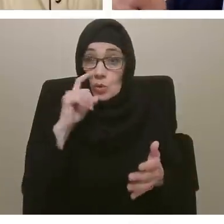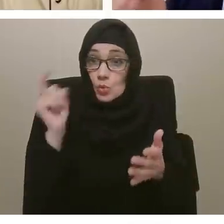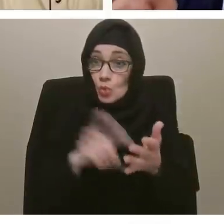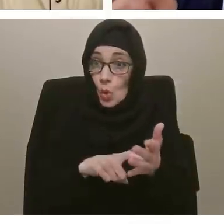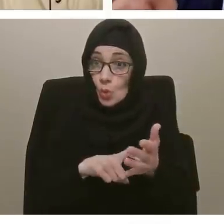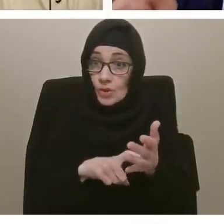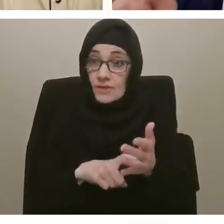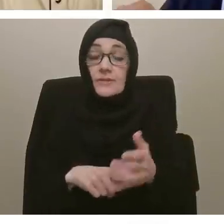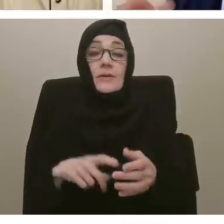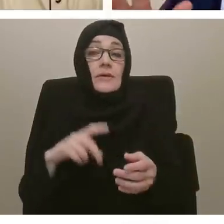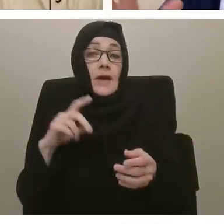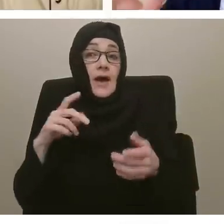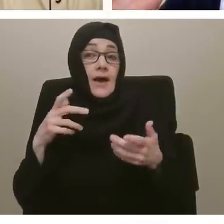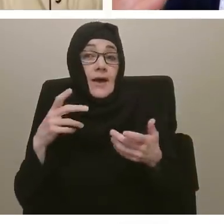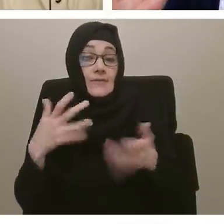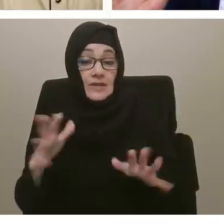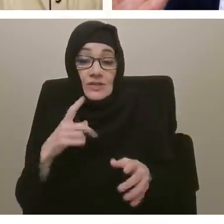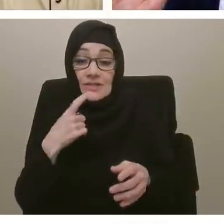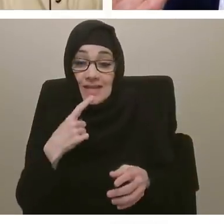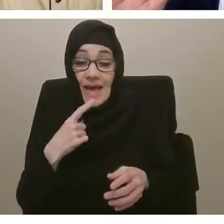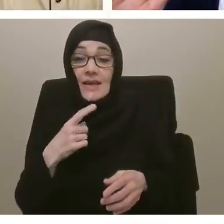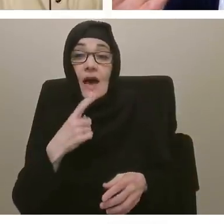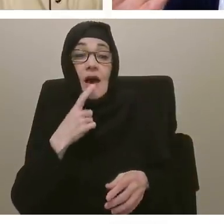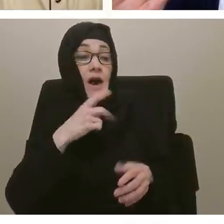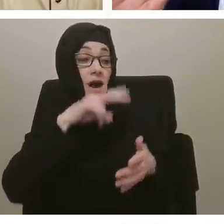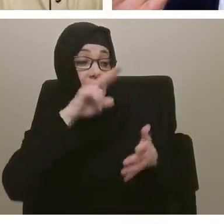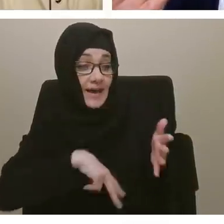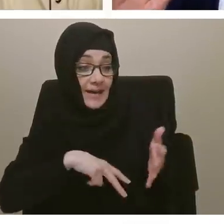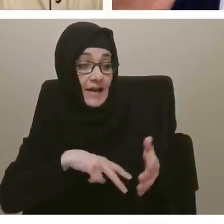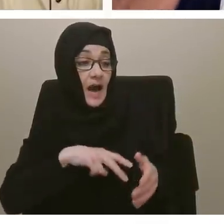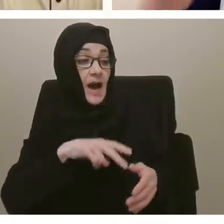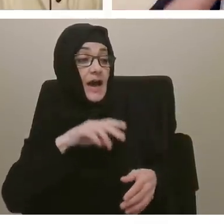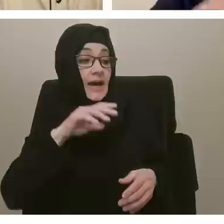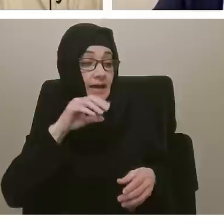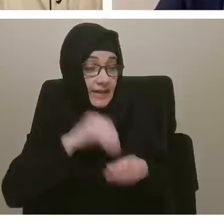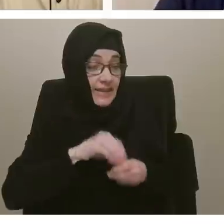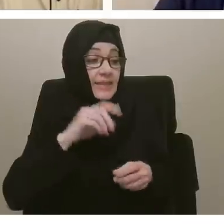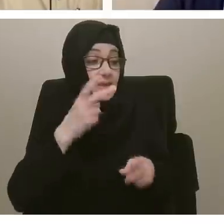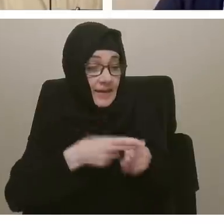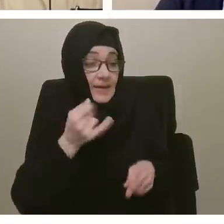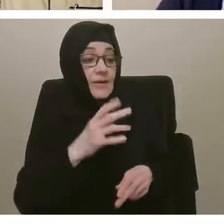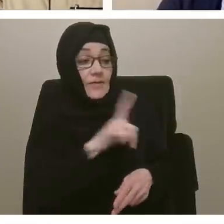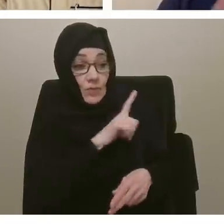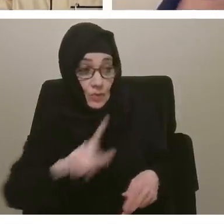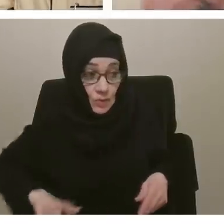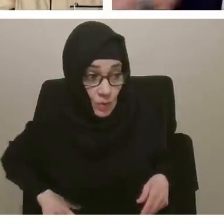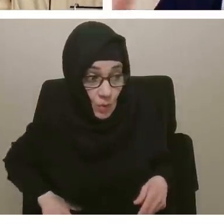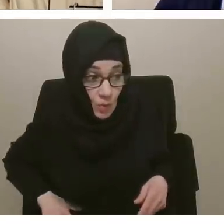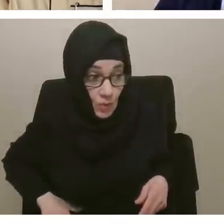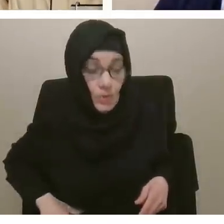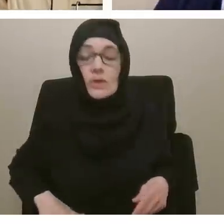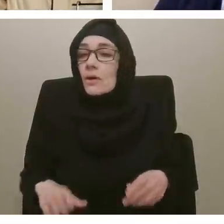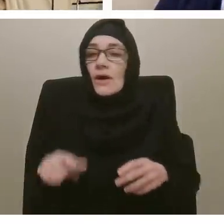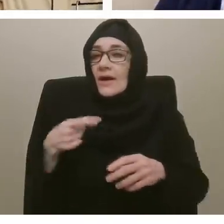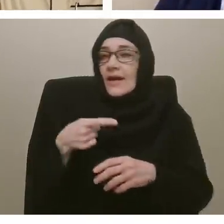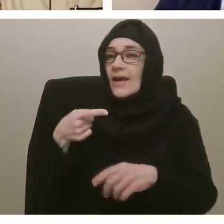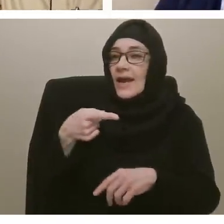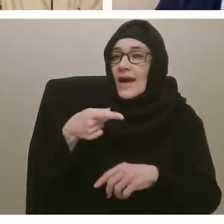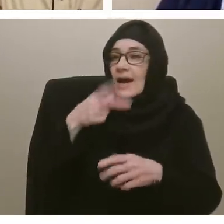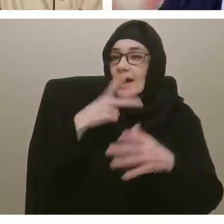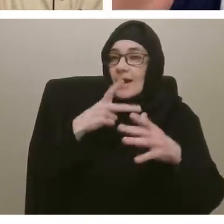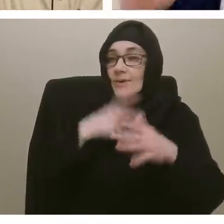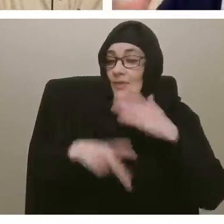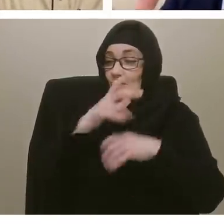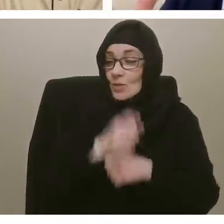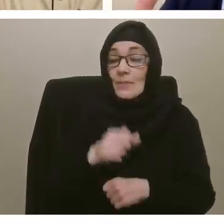told, Iqra bismi rabbik, there's no more negation. There's no more recognition that I am incapable.